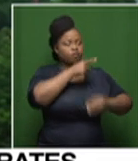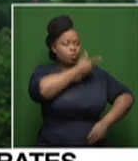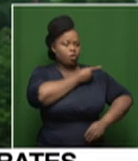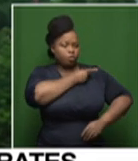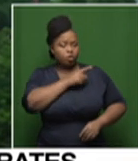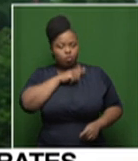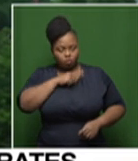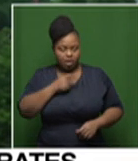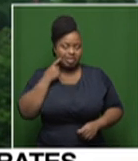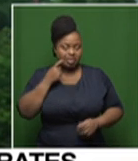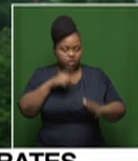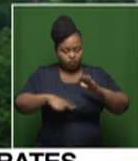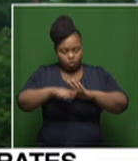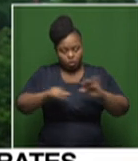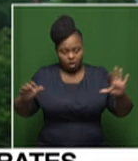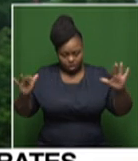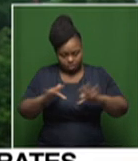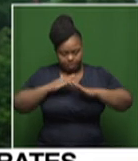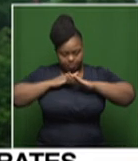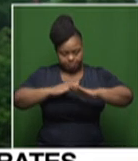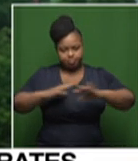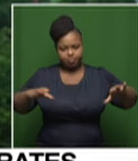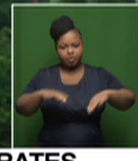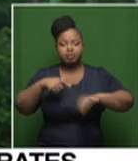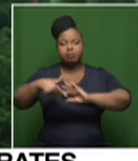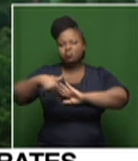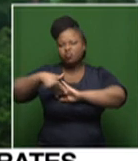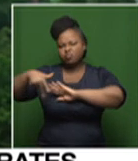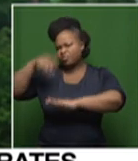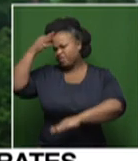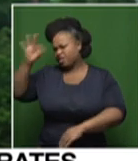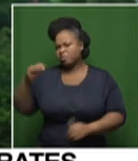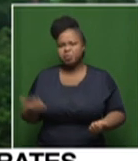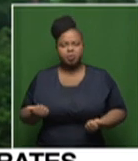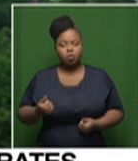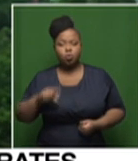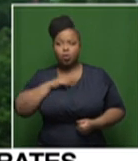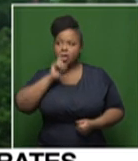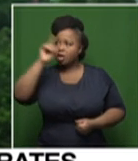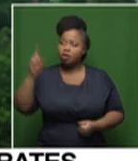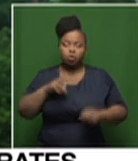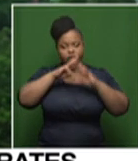production domestically, and for that, the government has fast-tracked approval of vaccines that have been approved